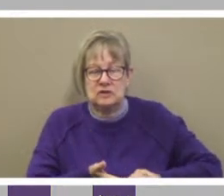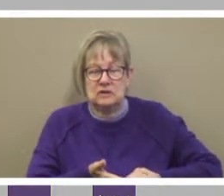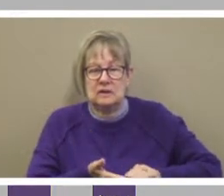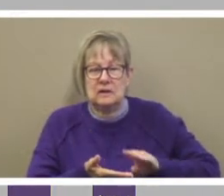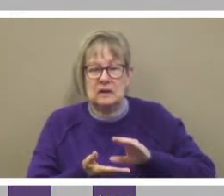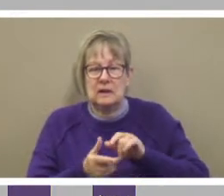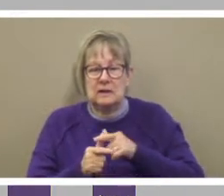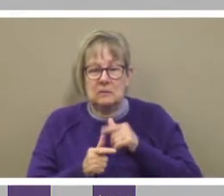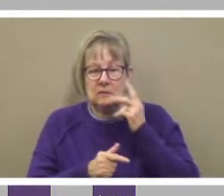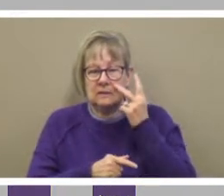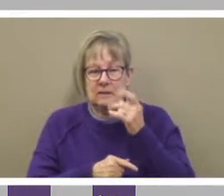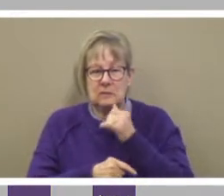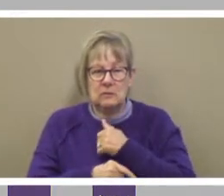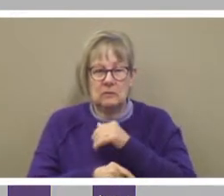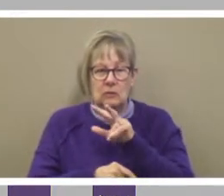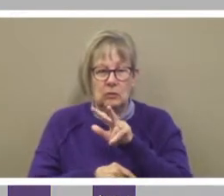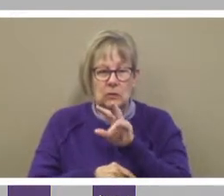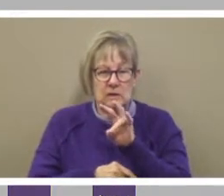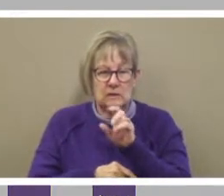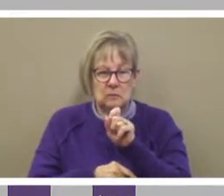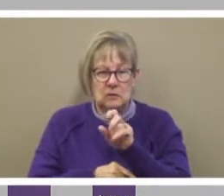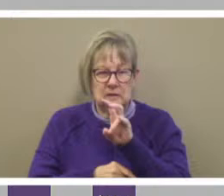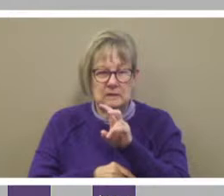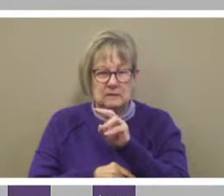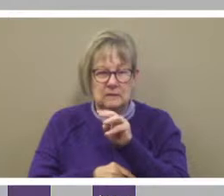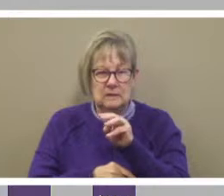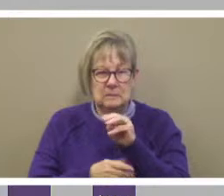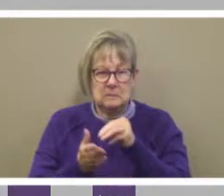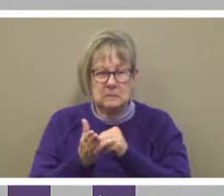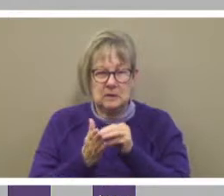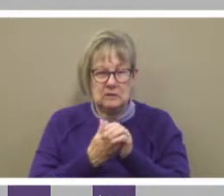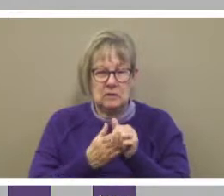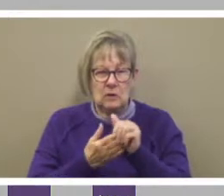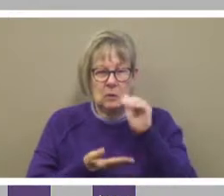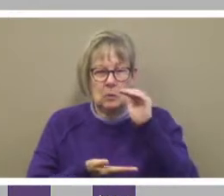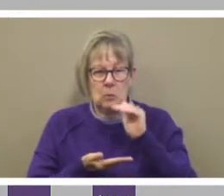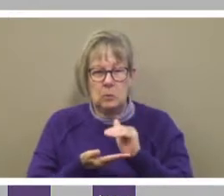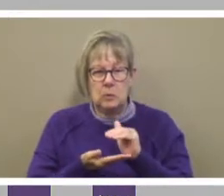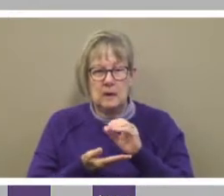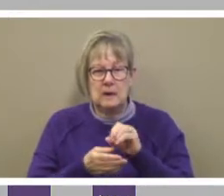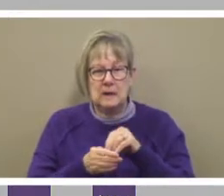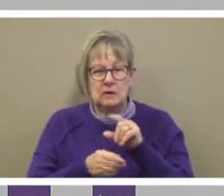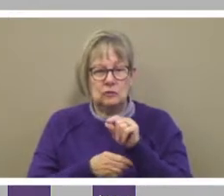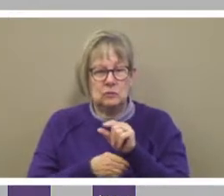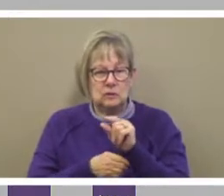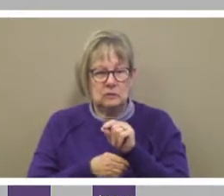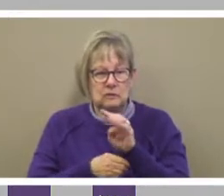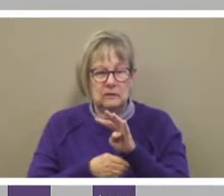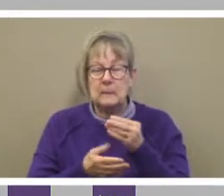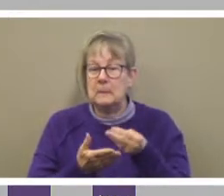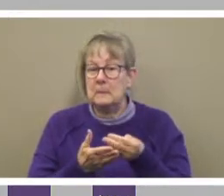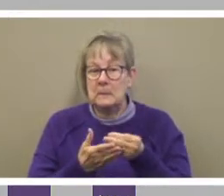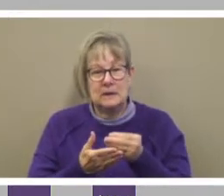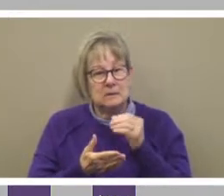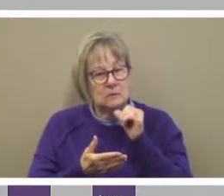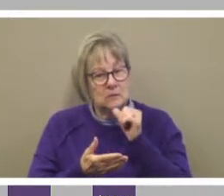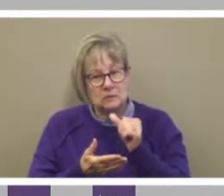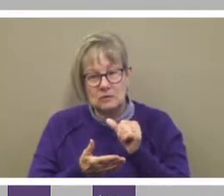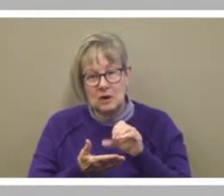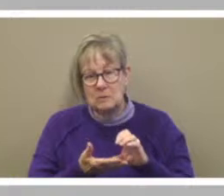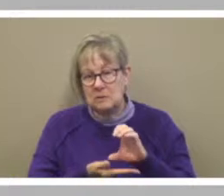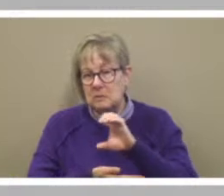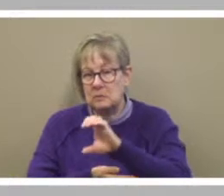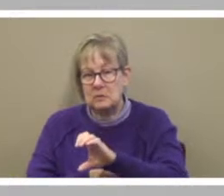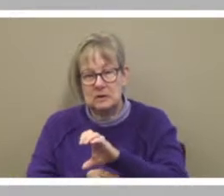had $37.7 million relief in 2024, which was revenue that was not going to the general